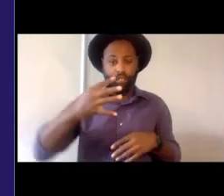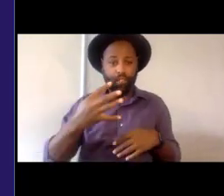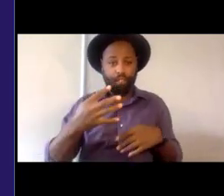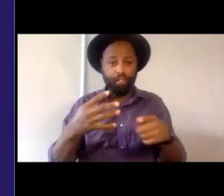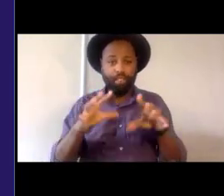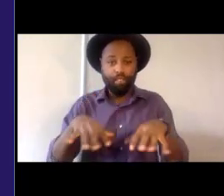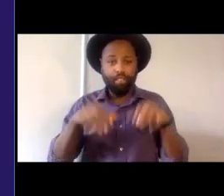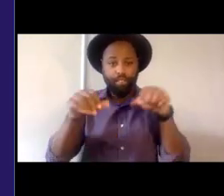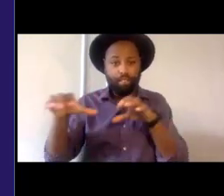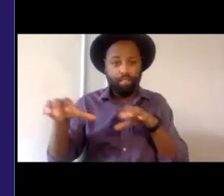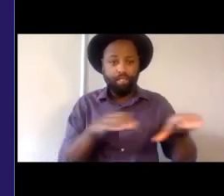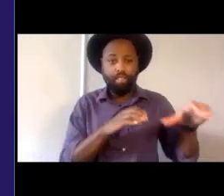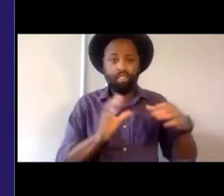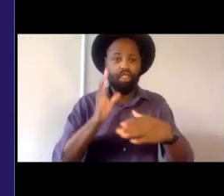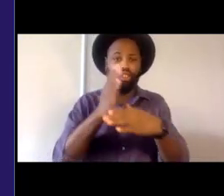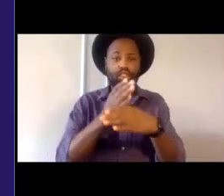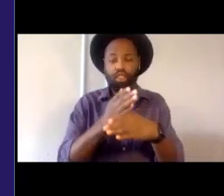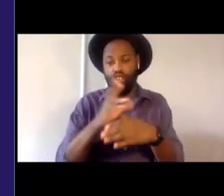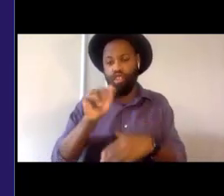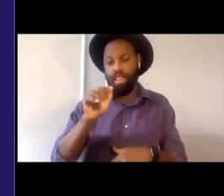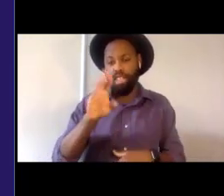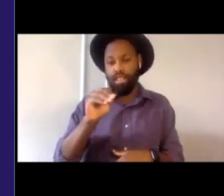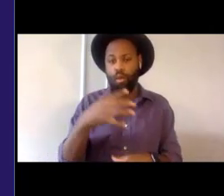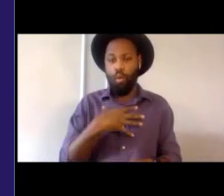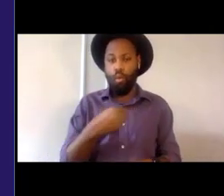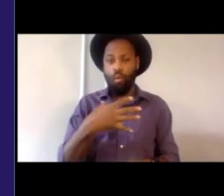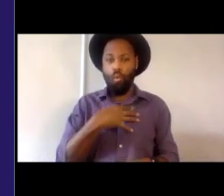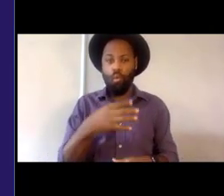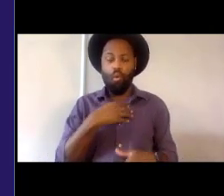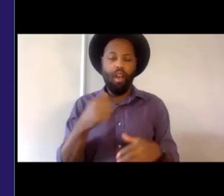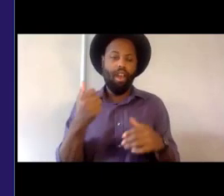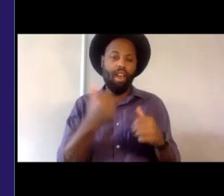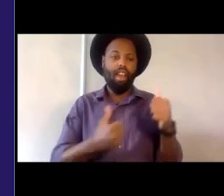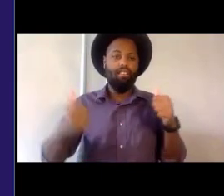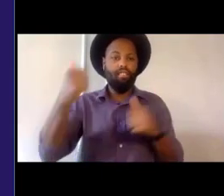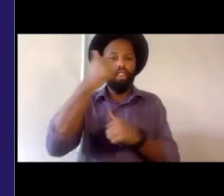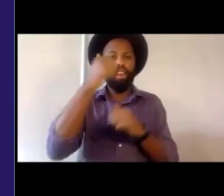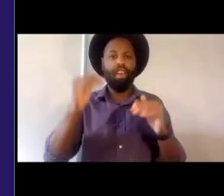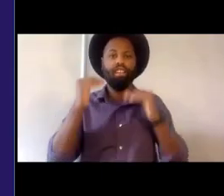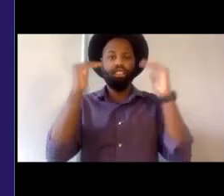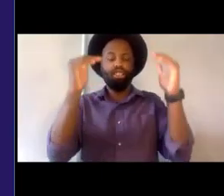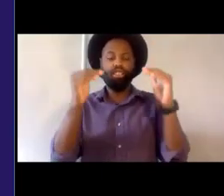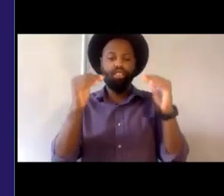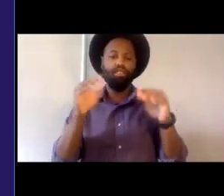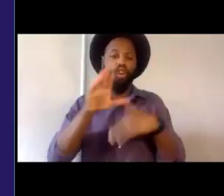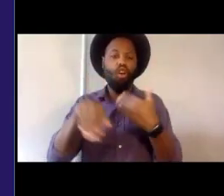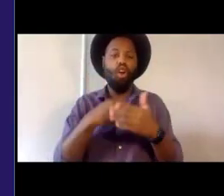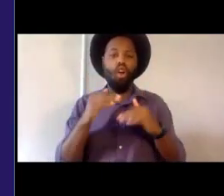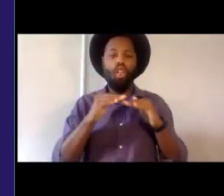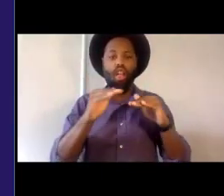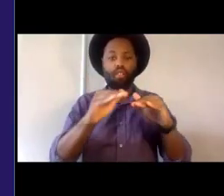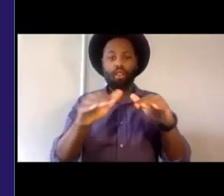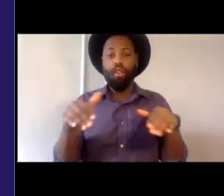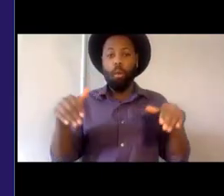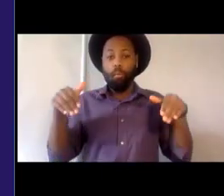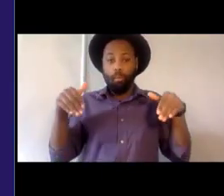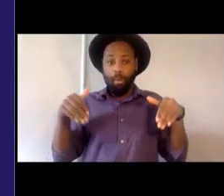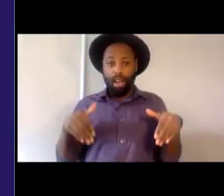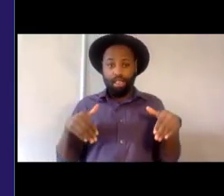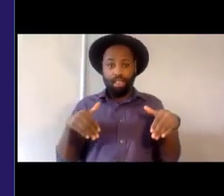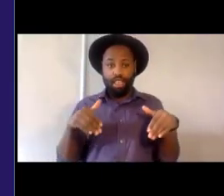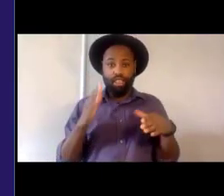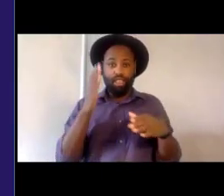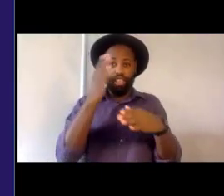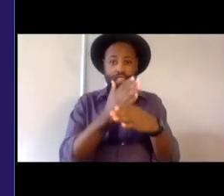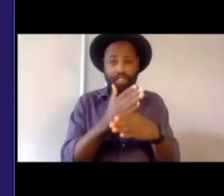interrupt racism and white advantage at all levels. So bystander intervention is one tactic for doing this.